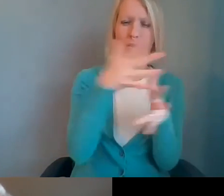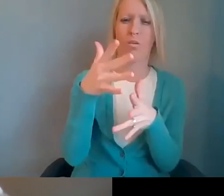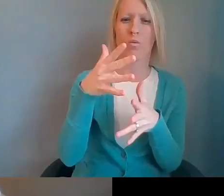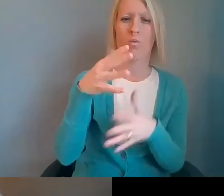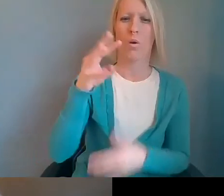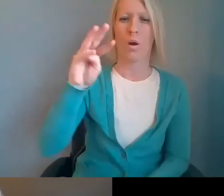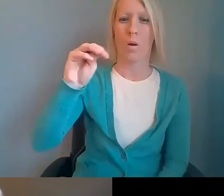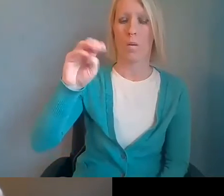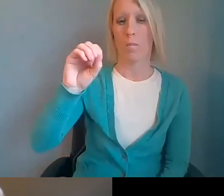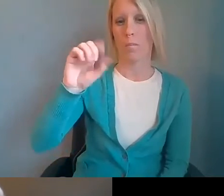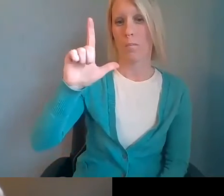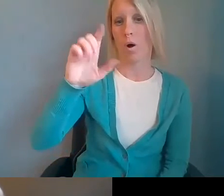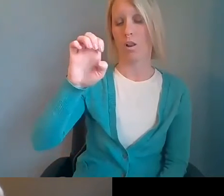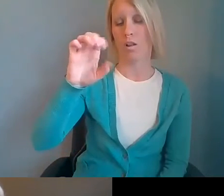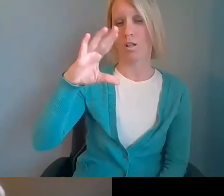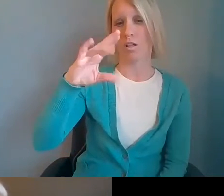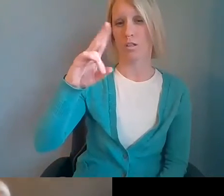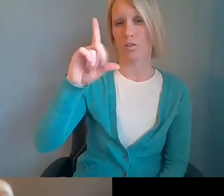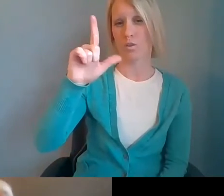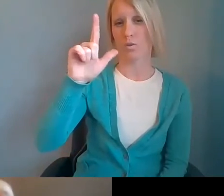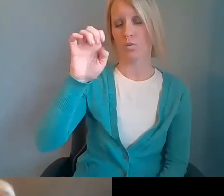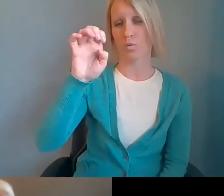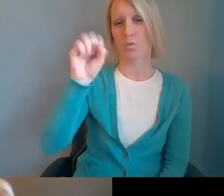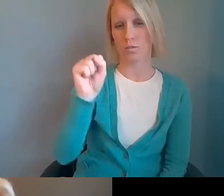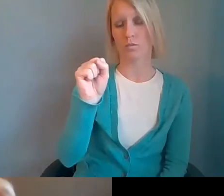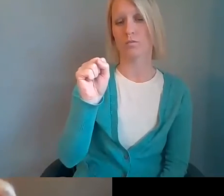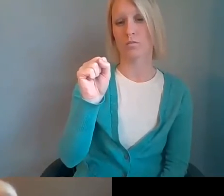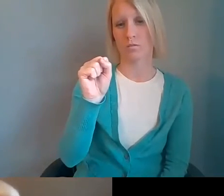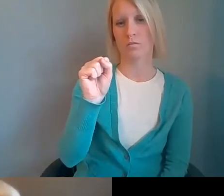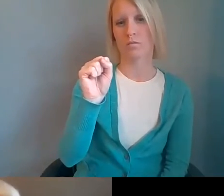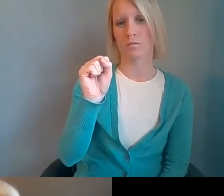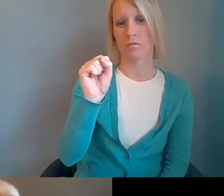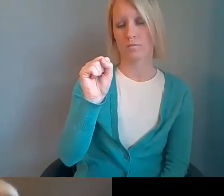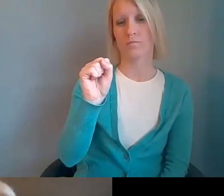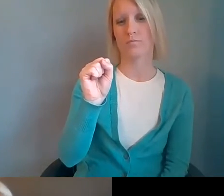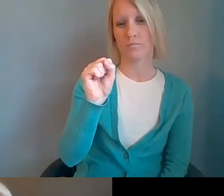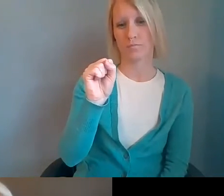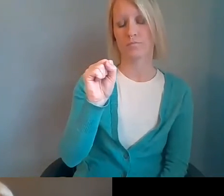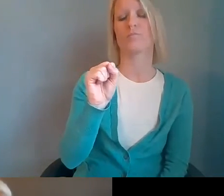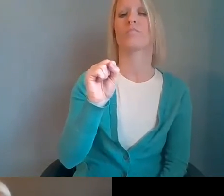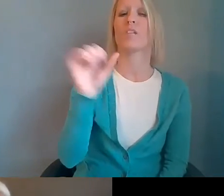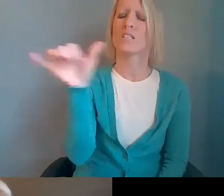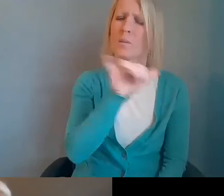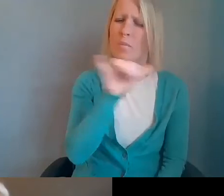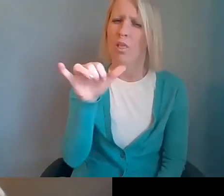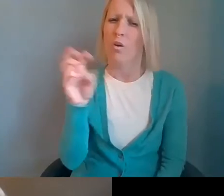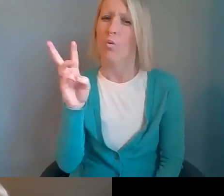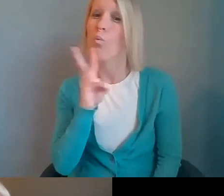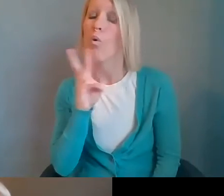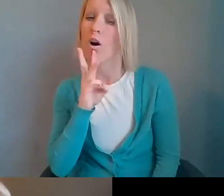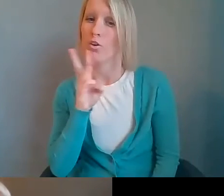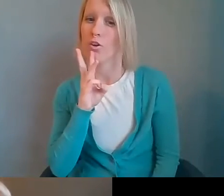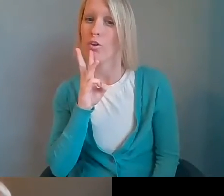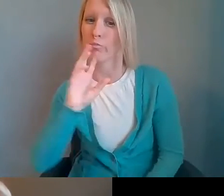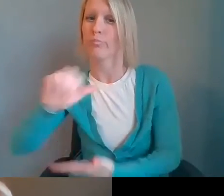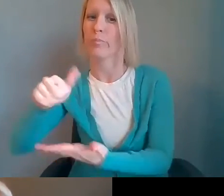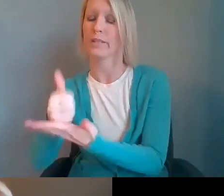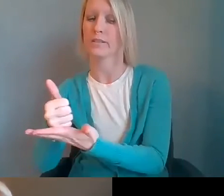So the ink is a whole liquid form of molecules like water. In fact, it's water-based